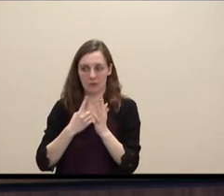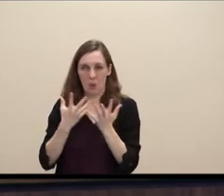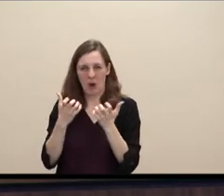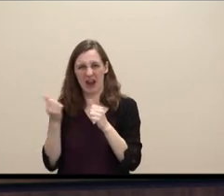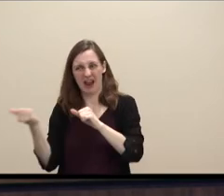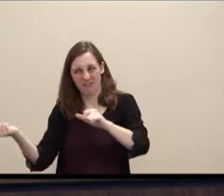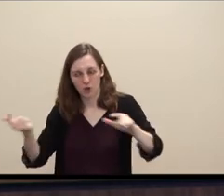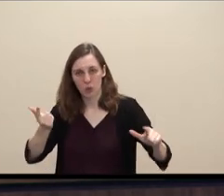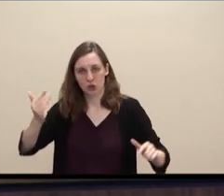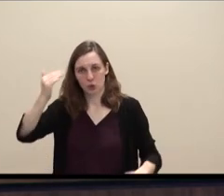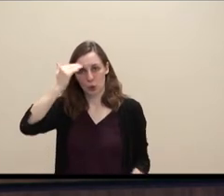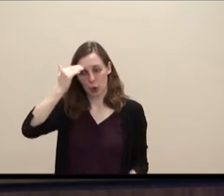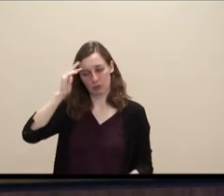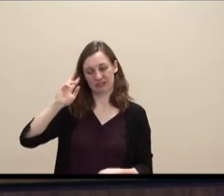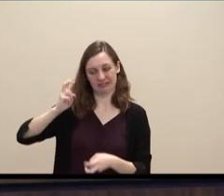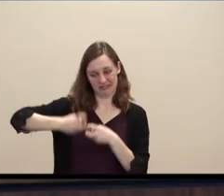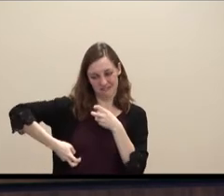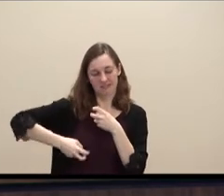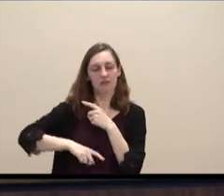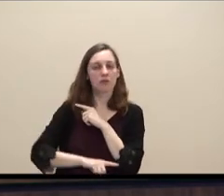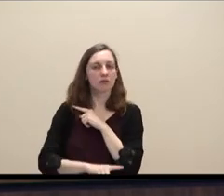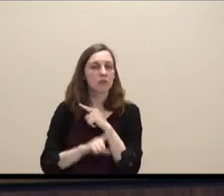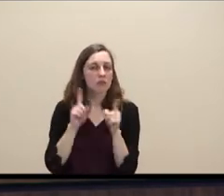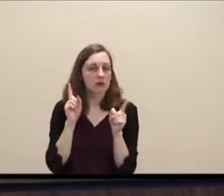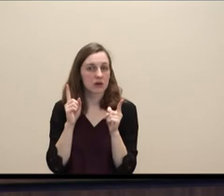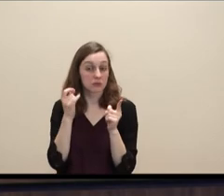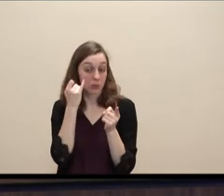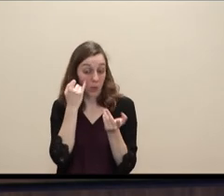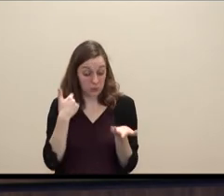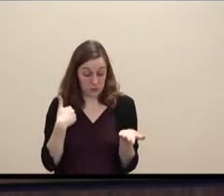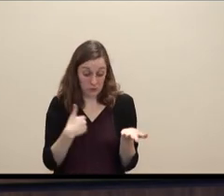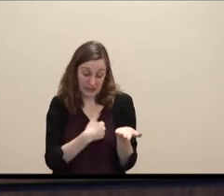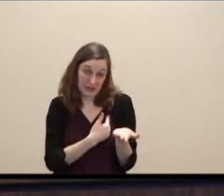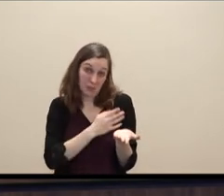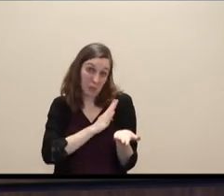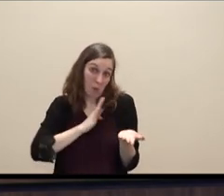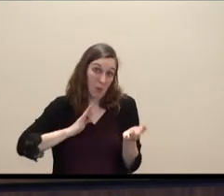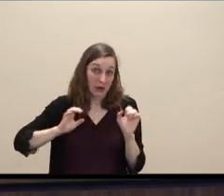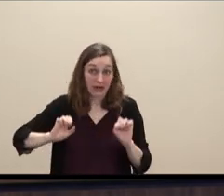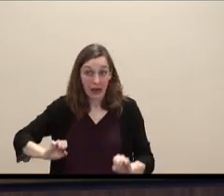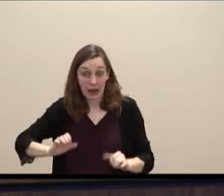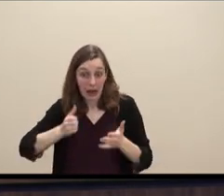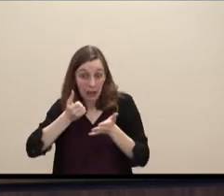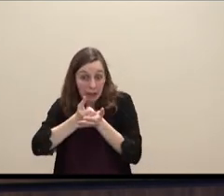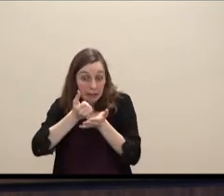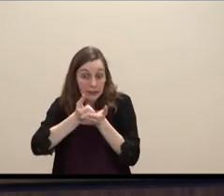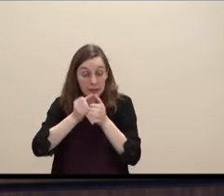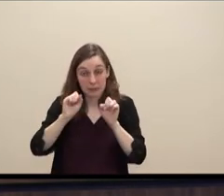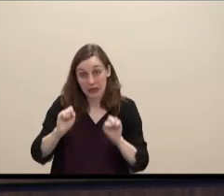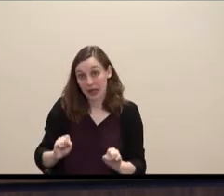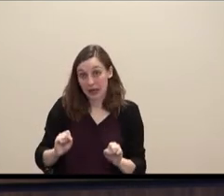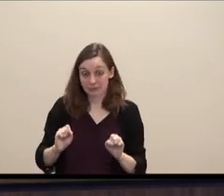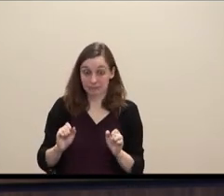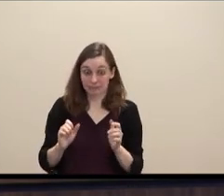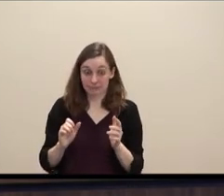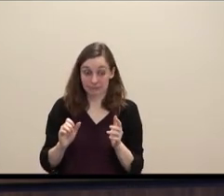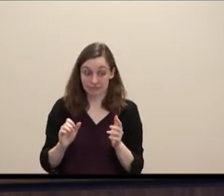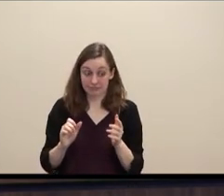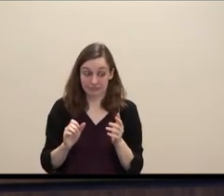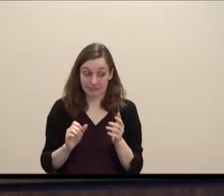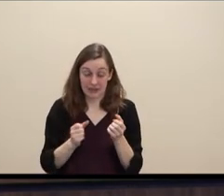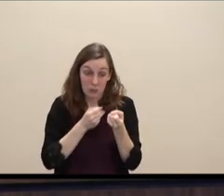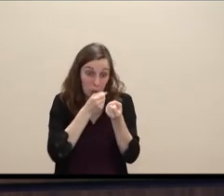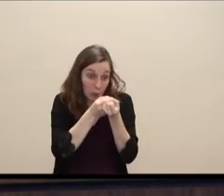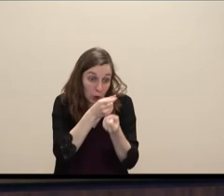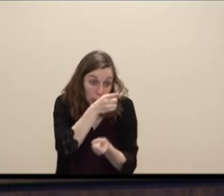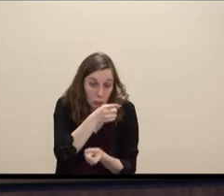what's happening, but if there's some way that we as a board can also help you in this and help our students, because